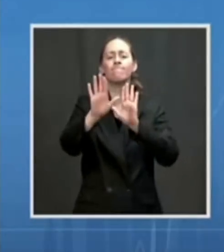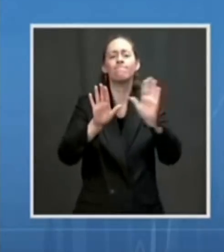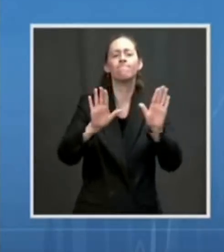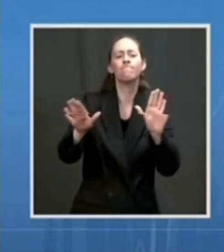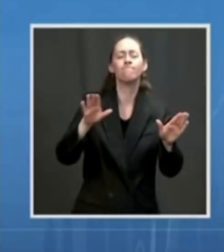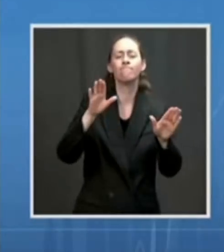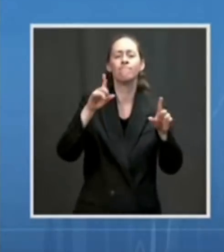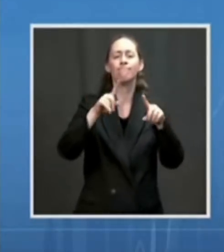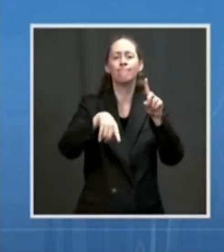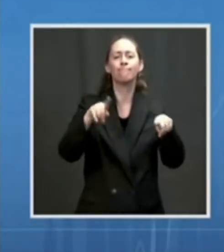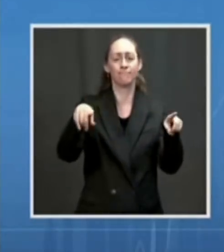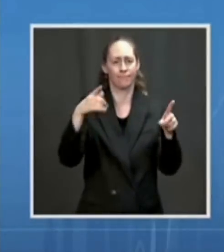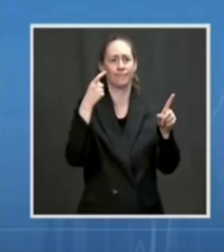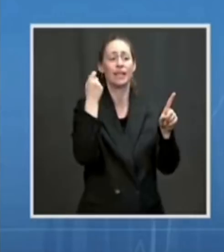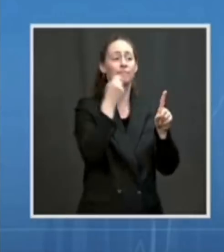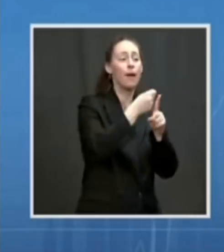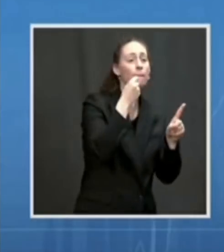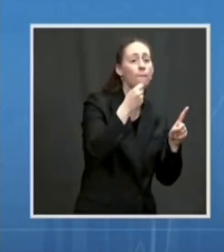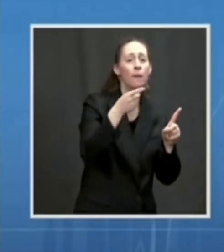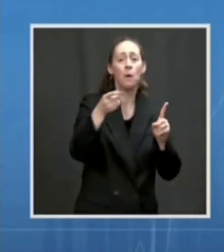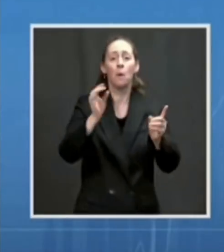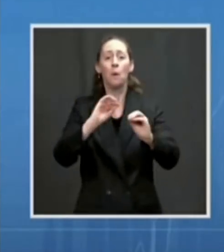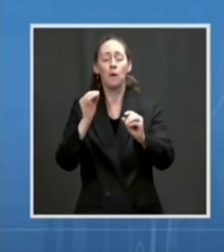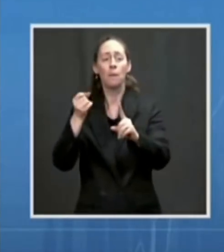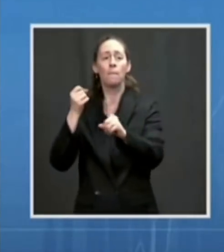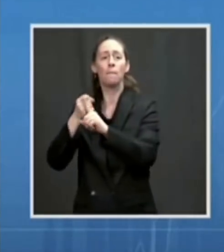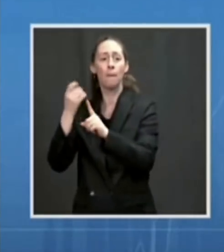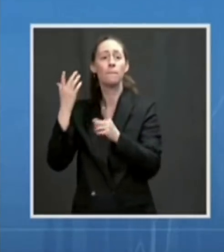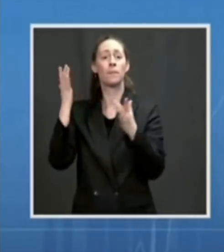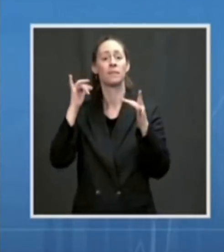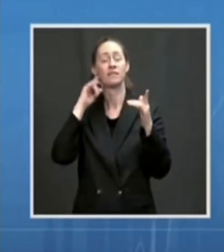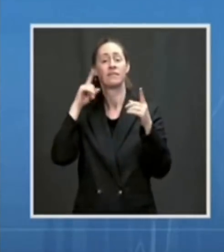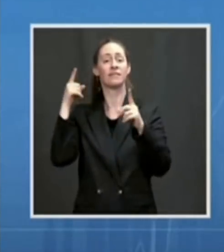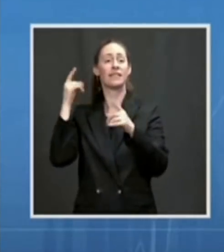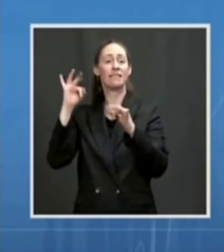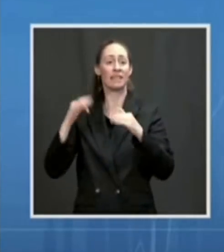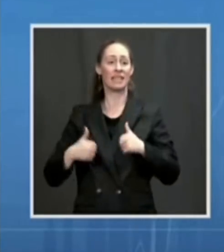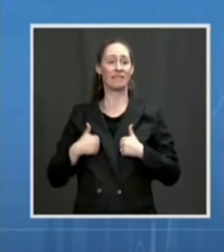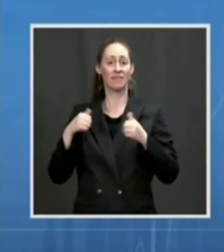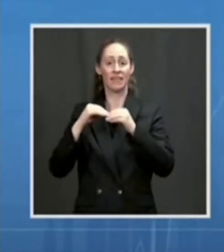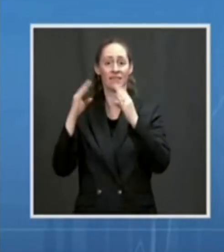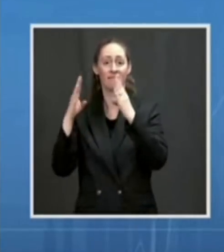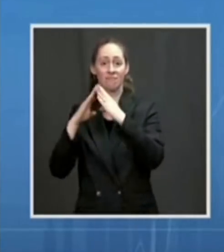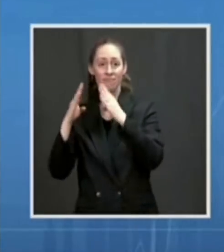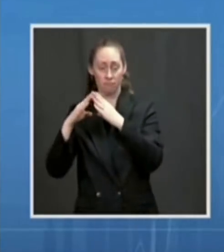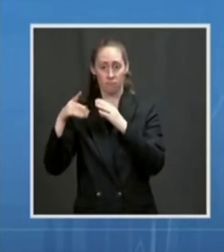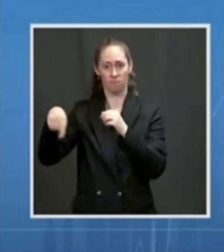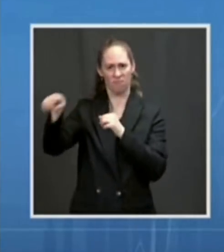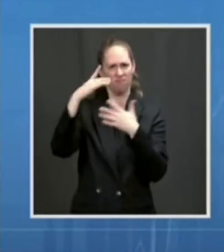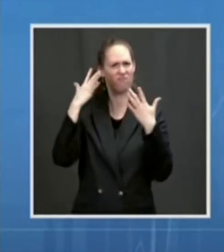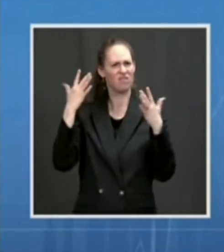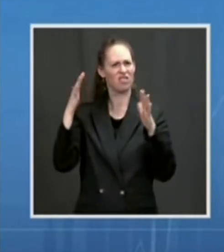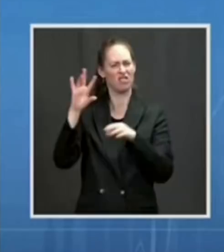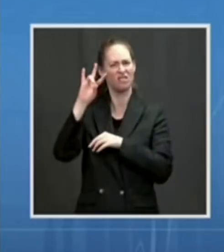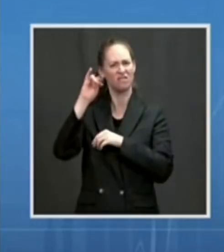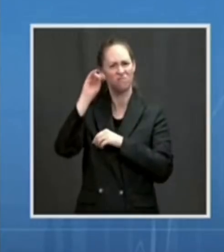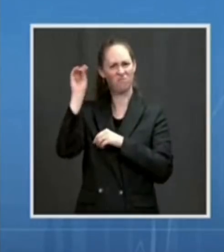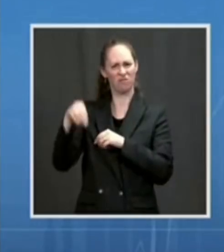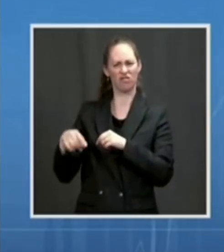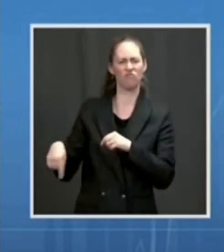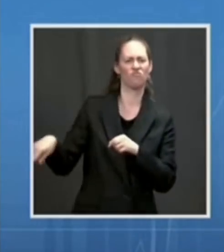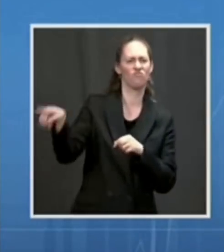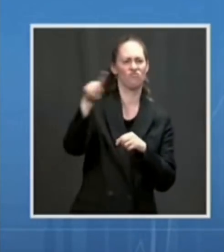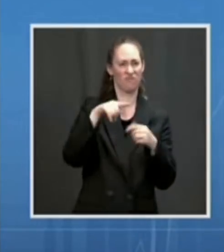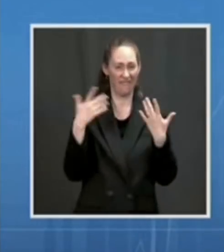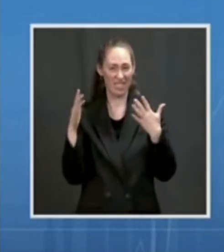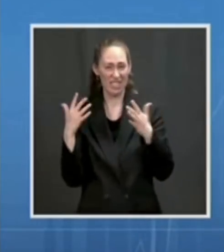a town, a city, or what have you, and you have the 70% vaccination that the president is aiming for with a